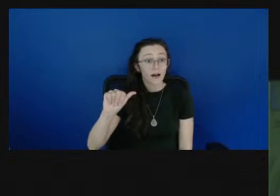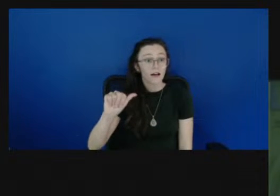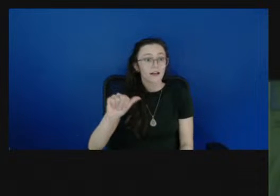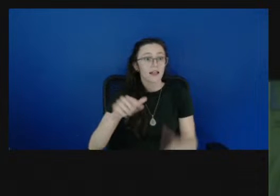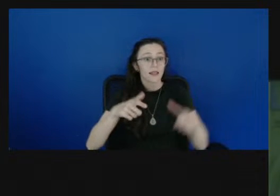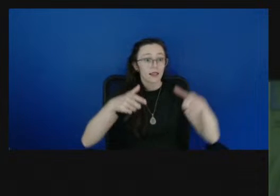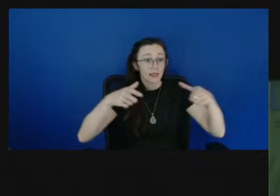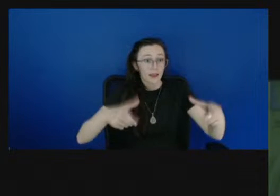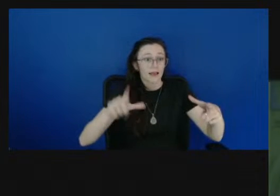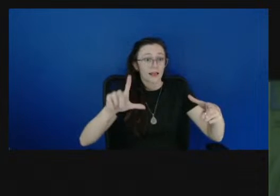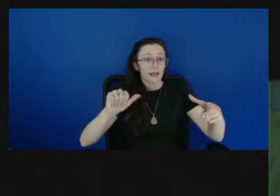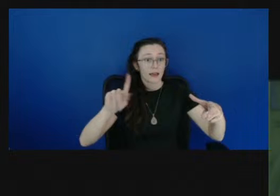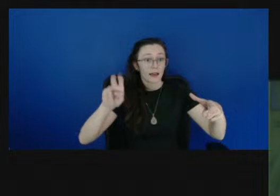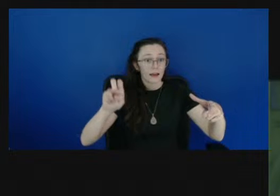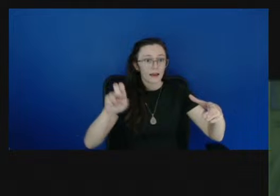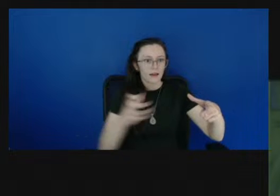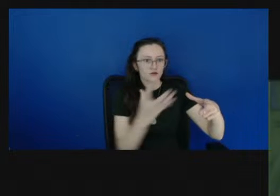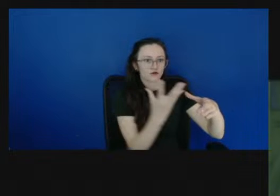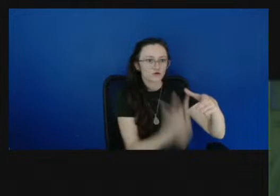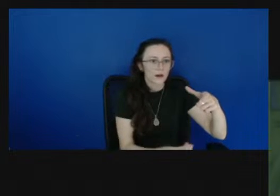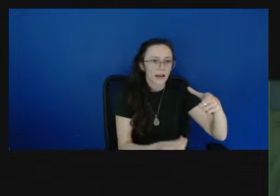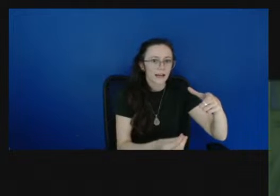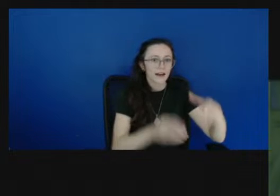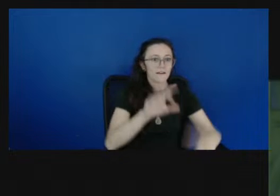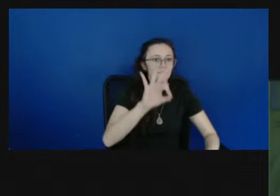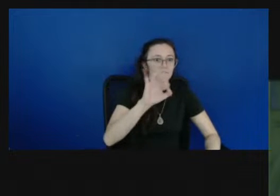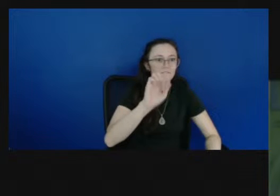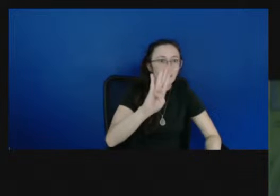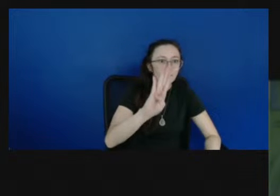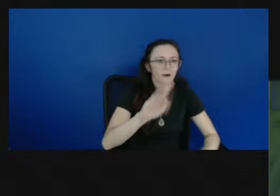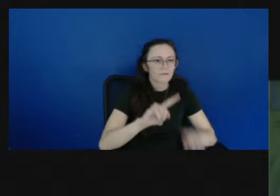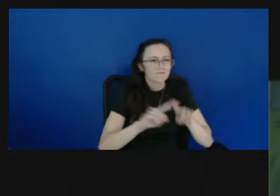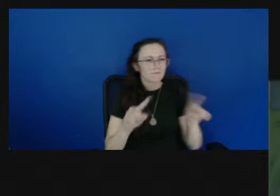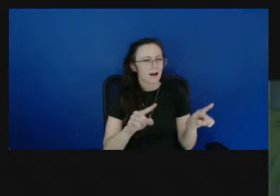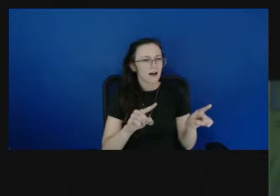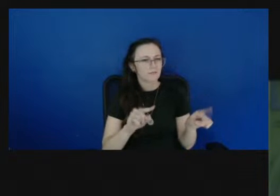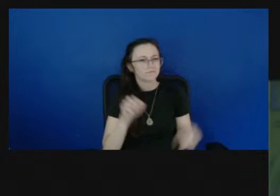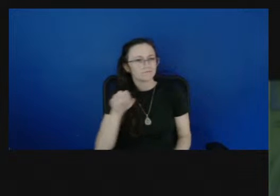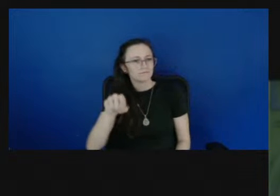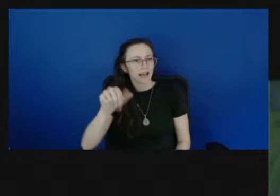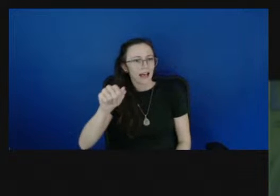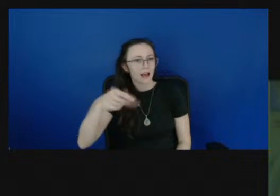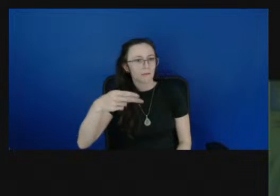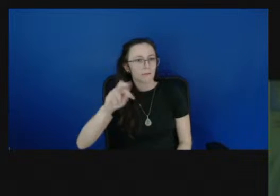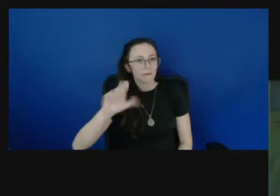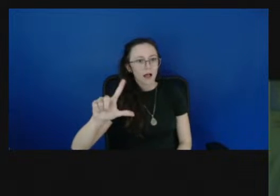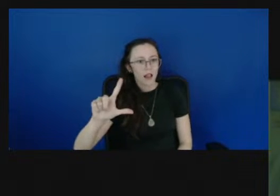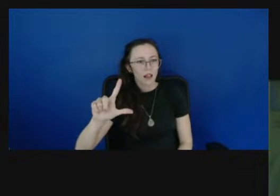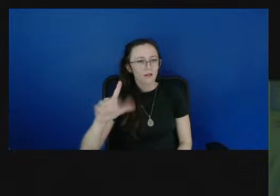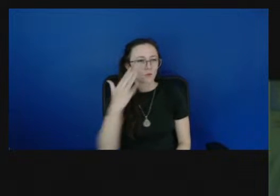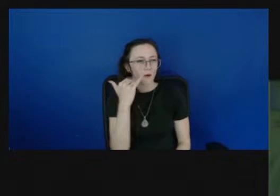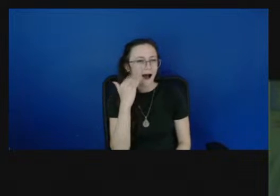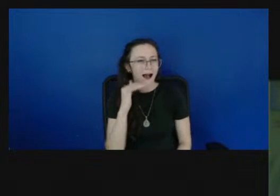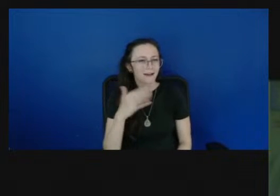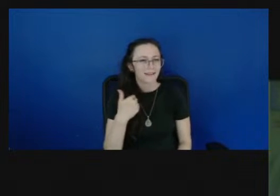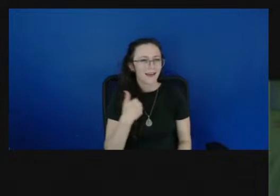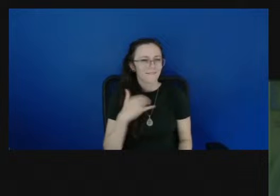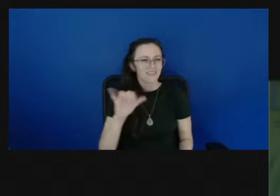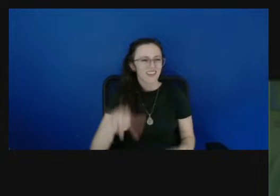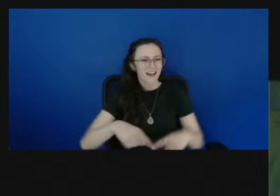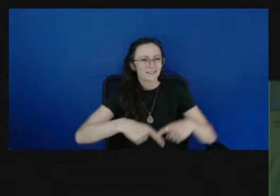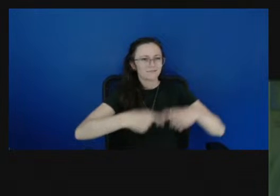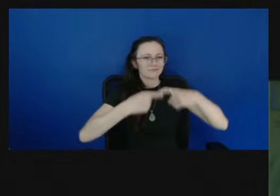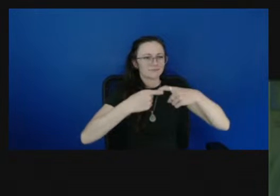earthquakes didn't occur really until mid-April. Why was there a delay? Another question, why did the intruding magma